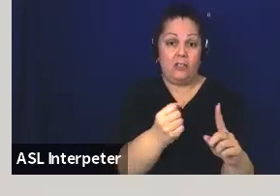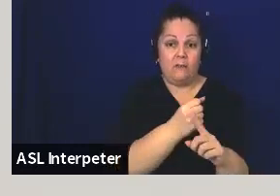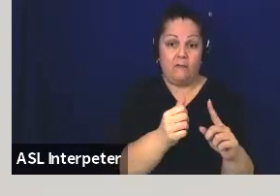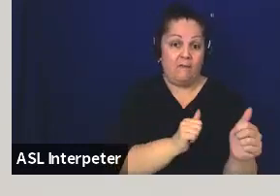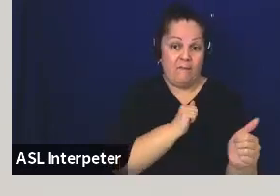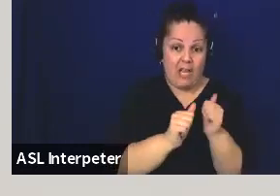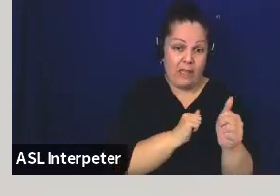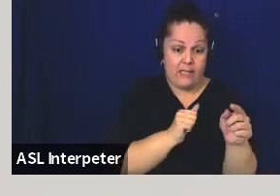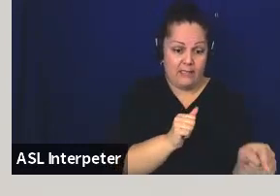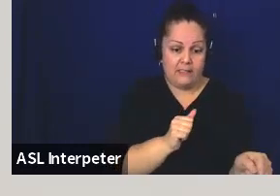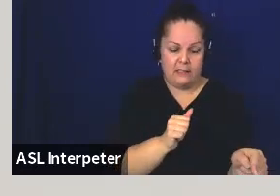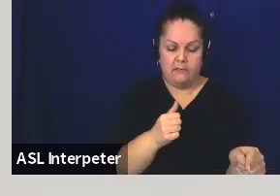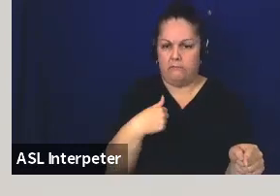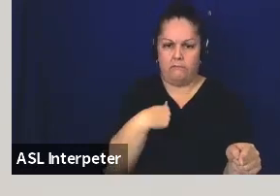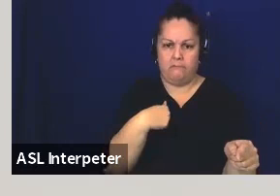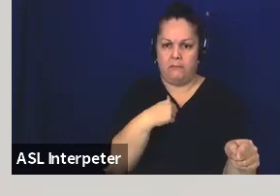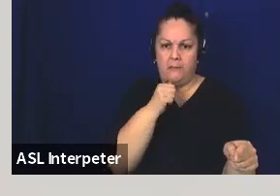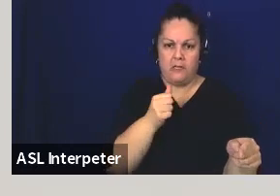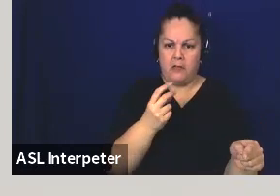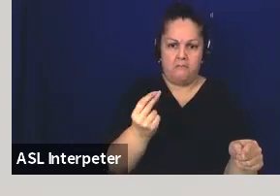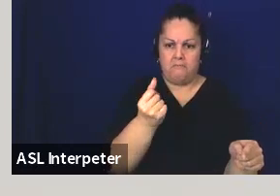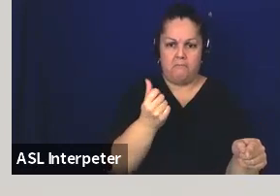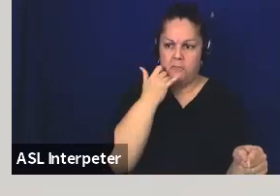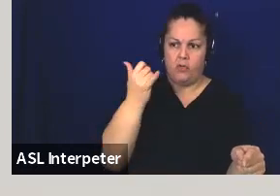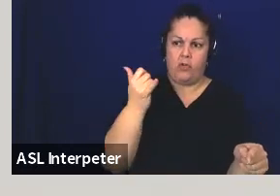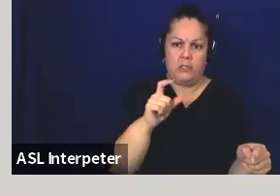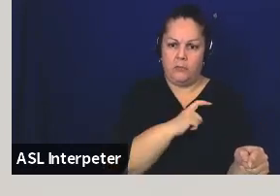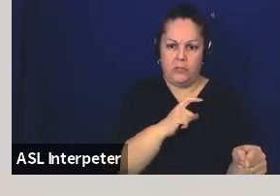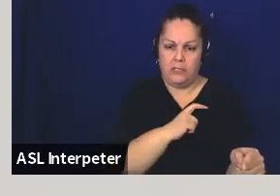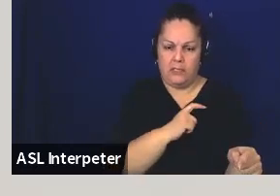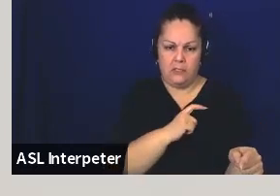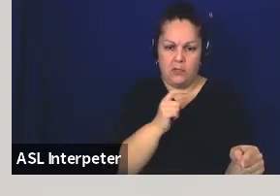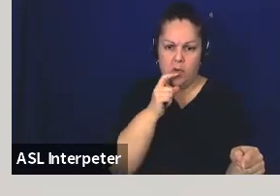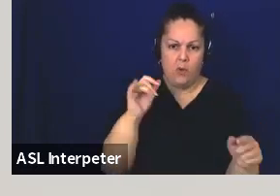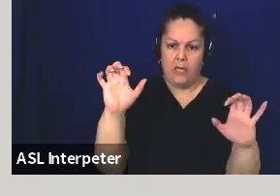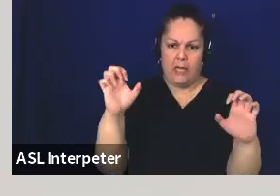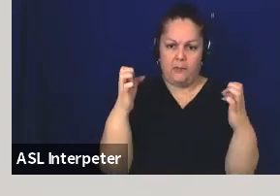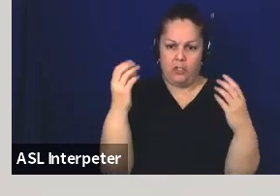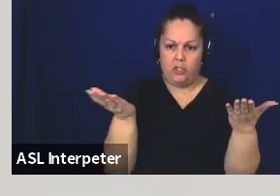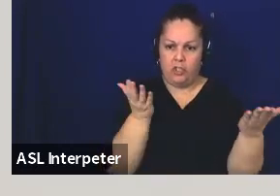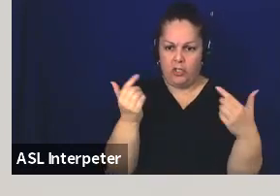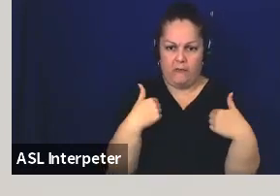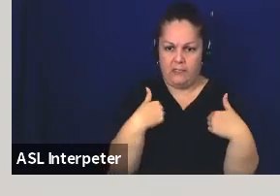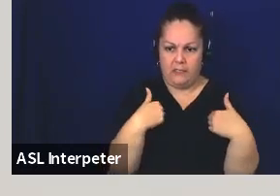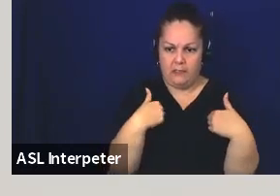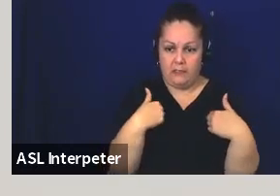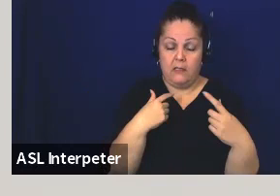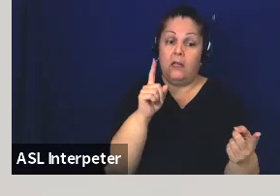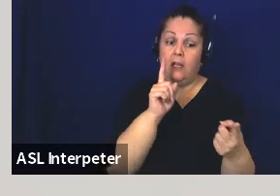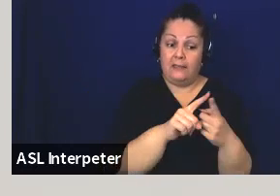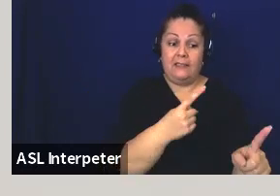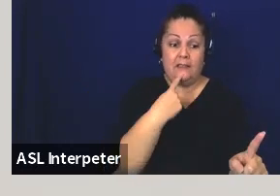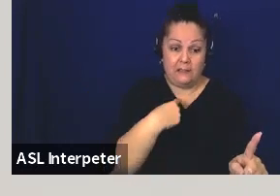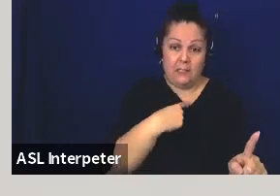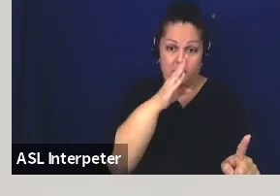the stakeholder should not automatically default to law enforcement or for emergency services unless explicitly